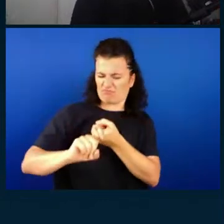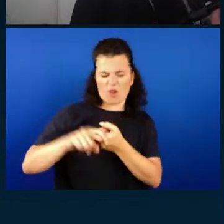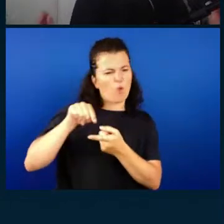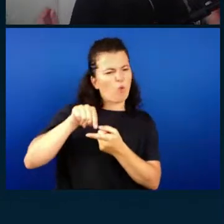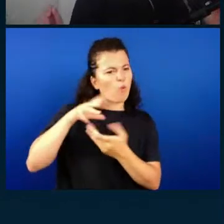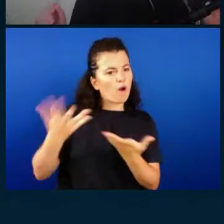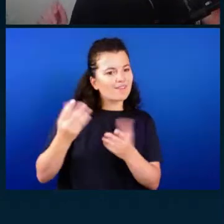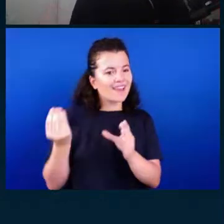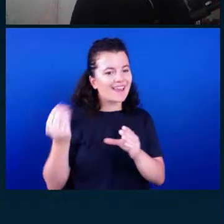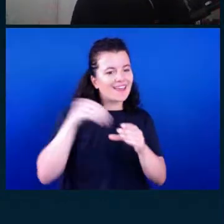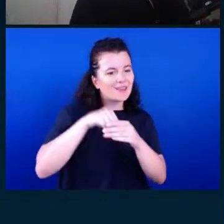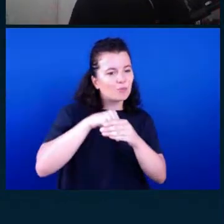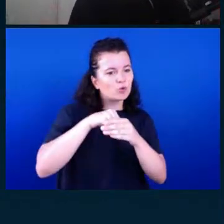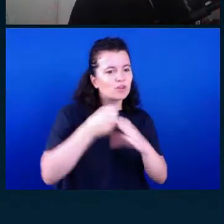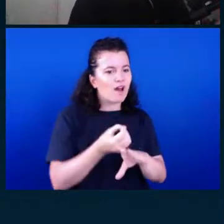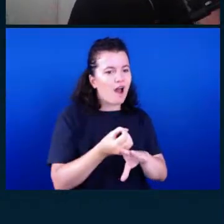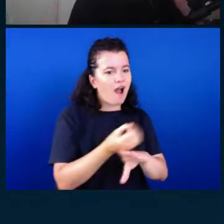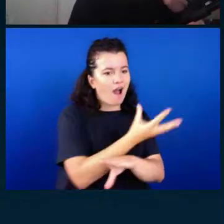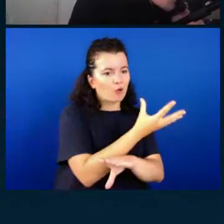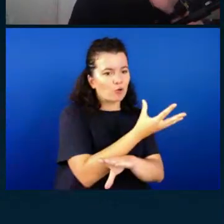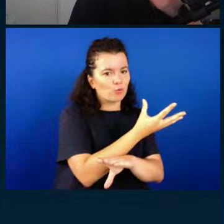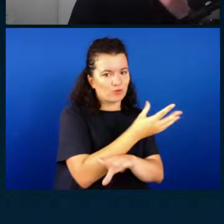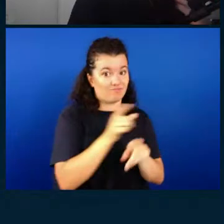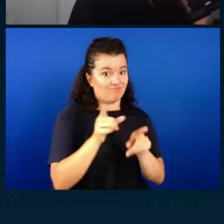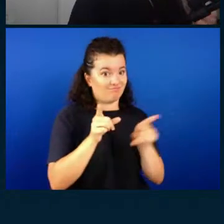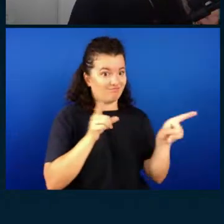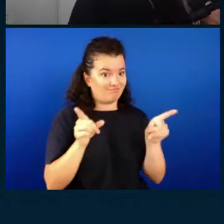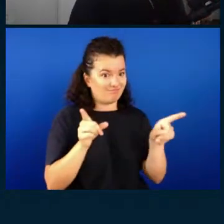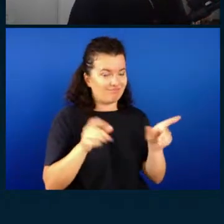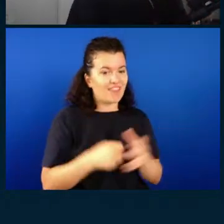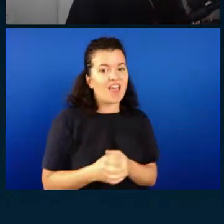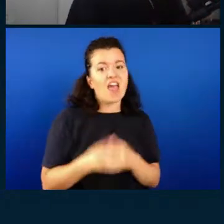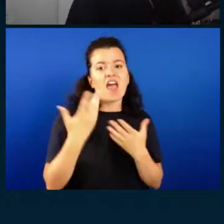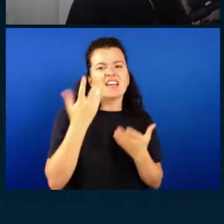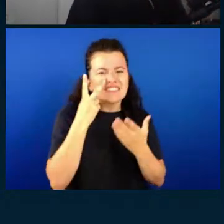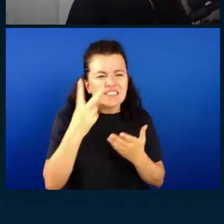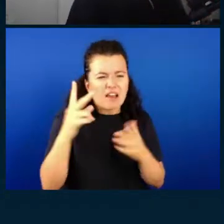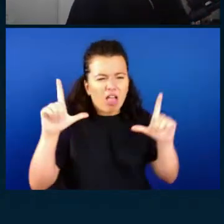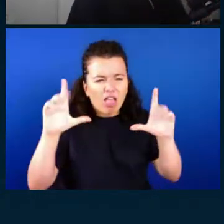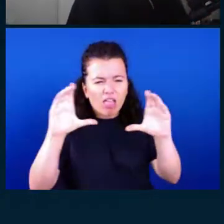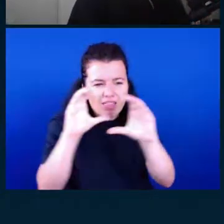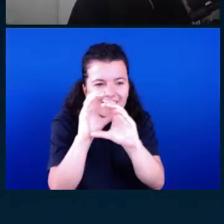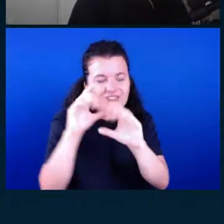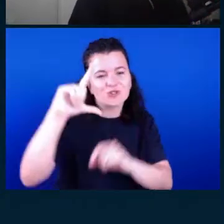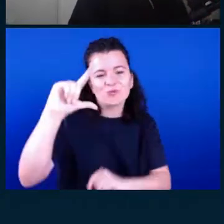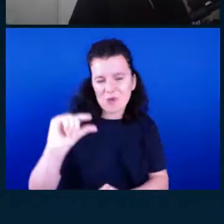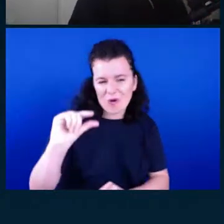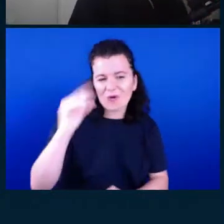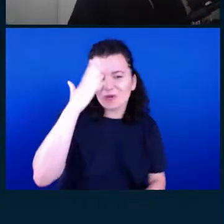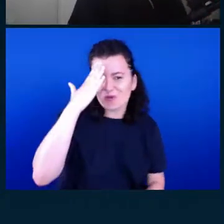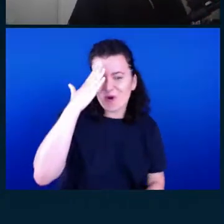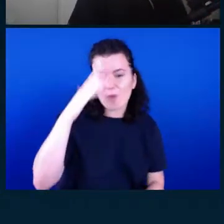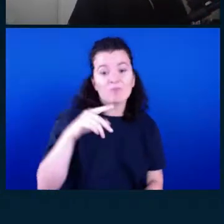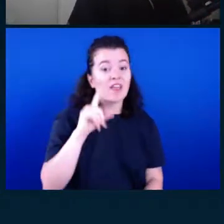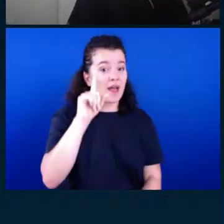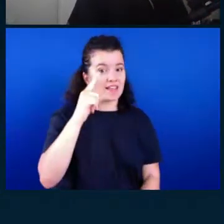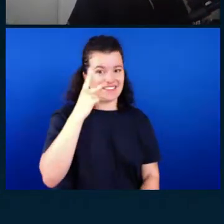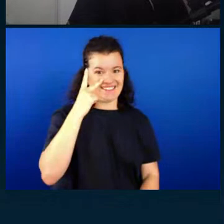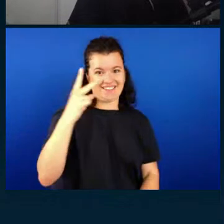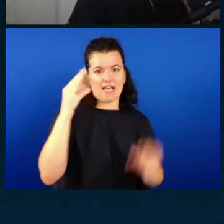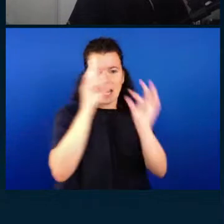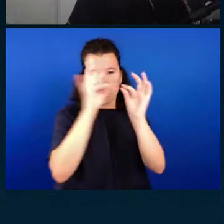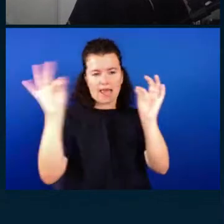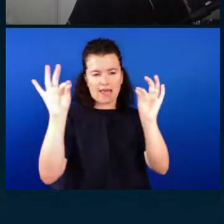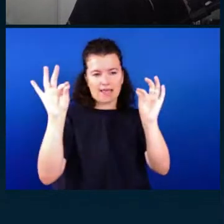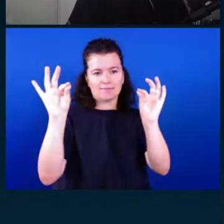values. And I know this is a pretty small screen. So I'm going to use this link.